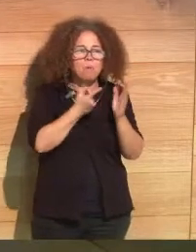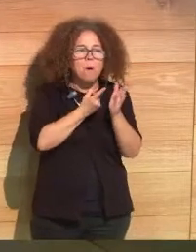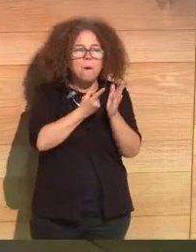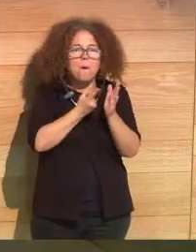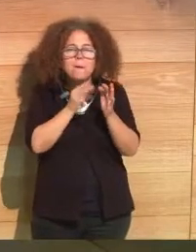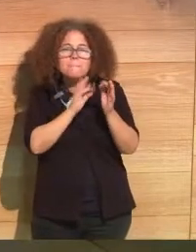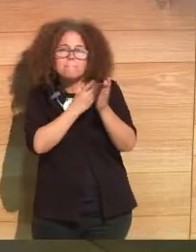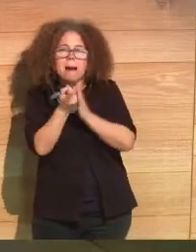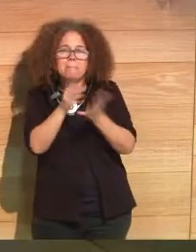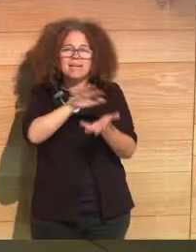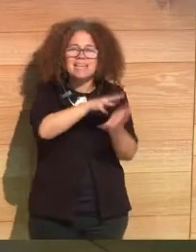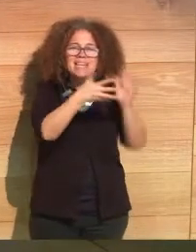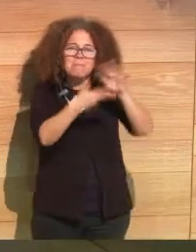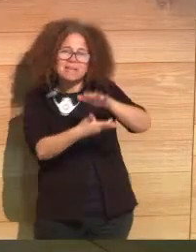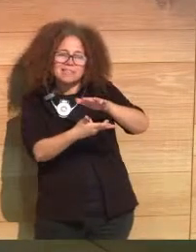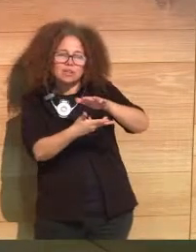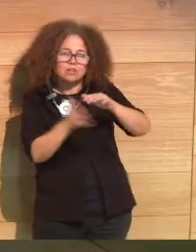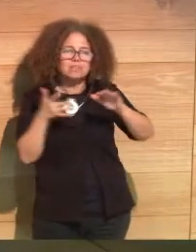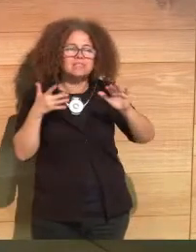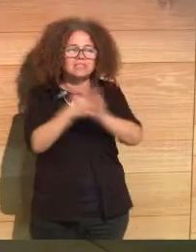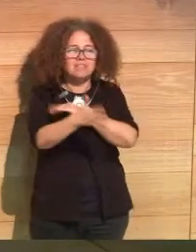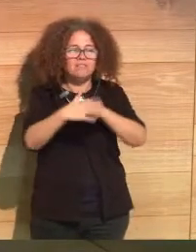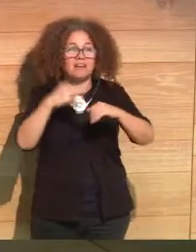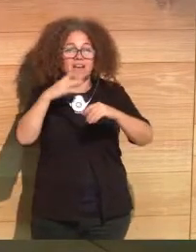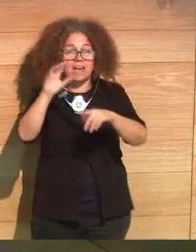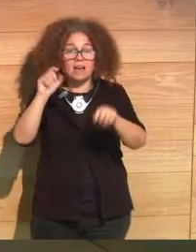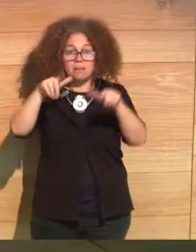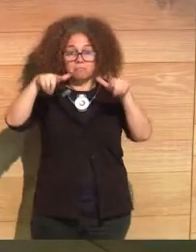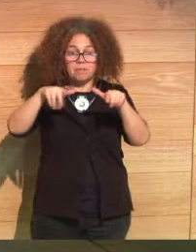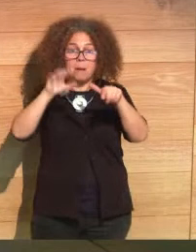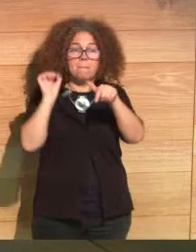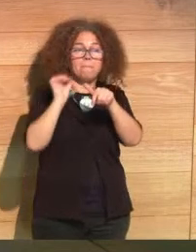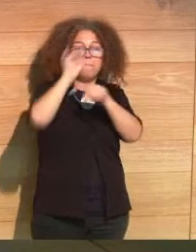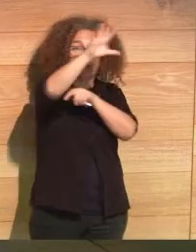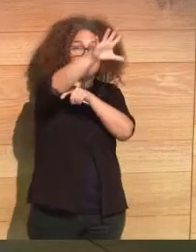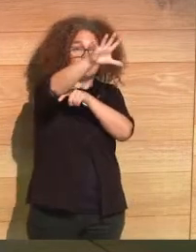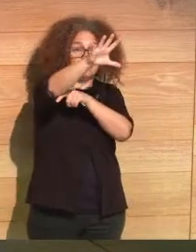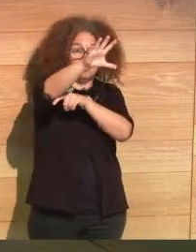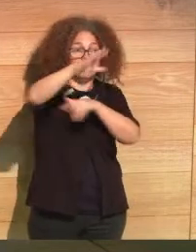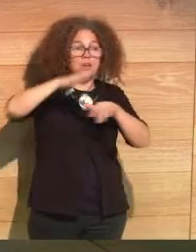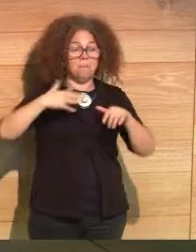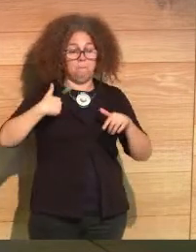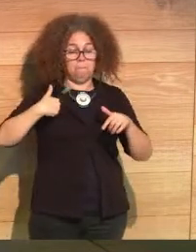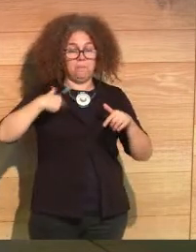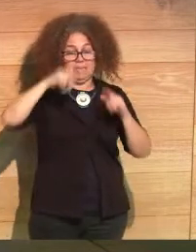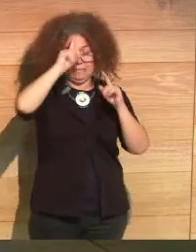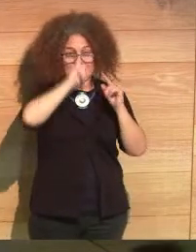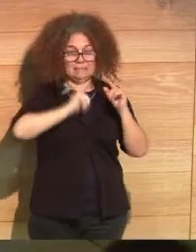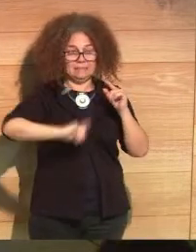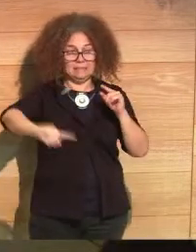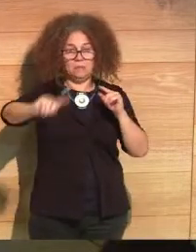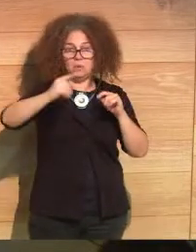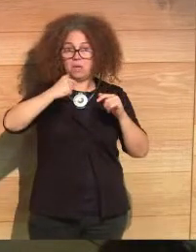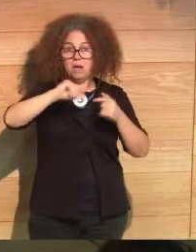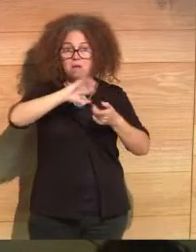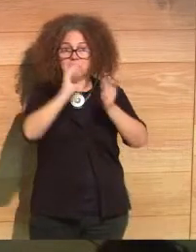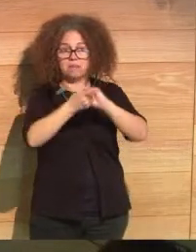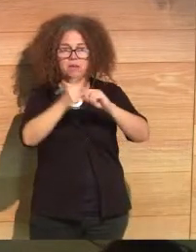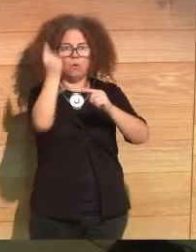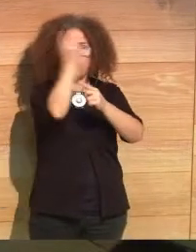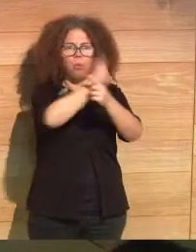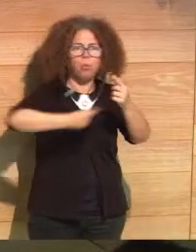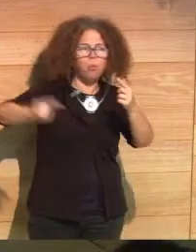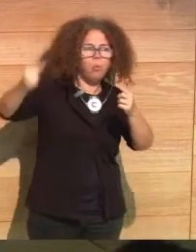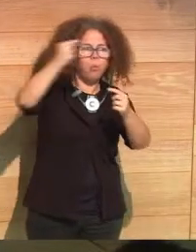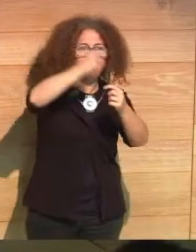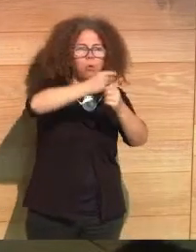with a file, I put the projector on, I project my silhouette, and then I just trace everything. And once